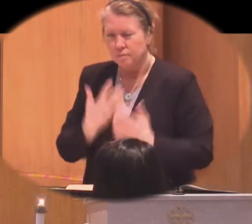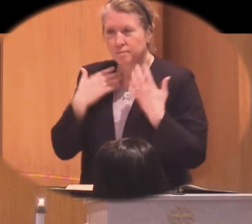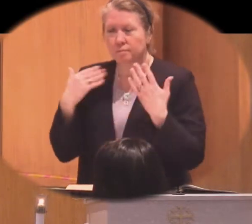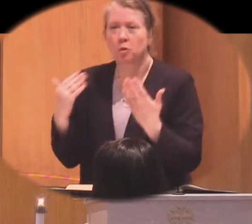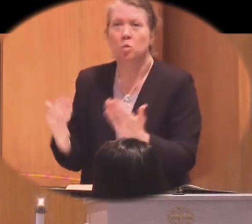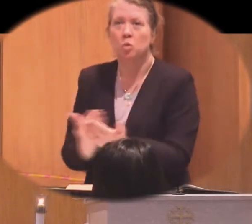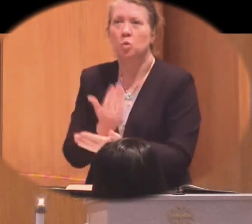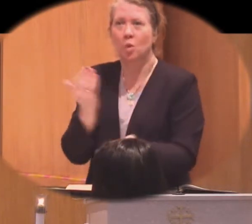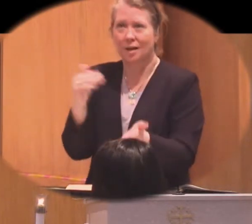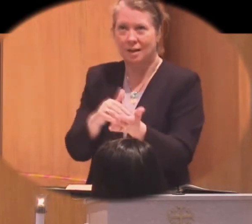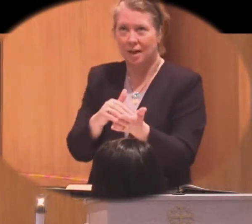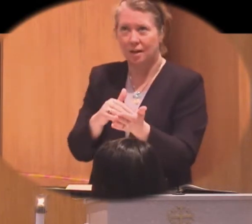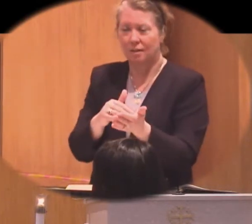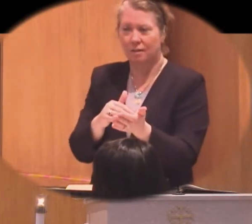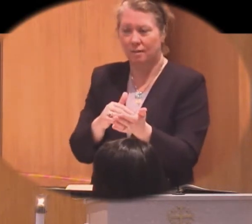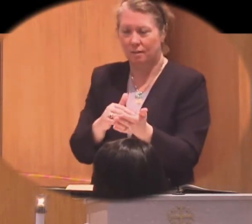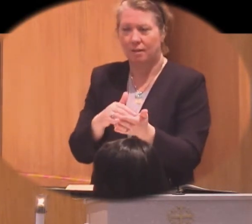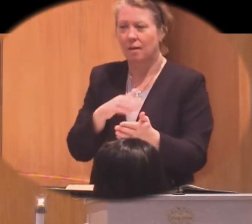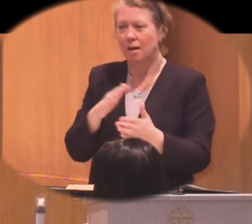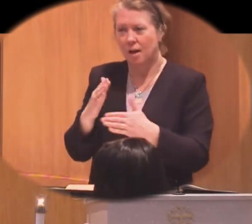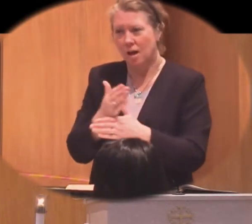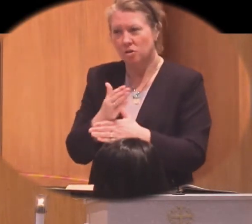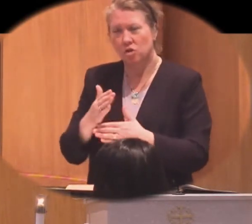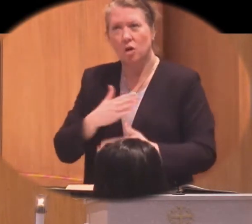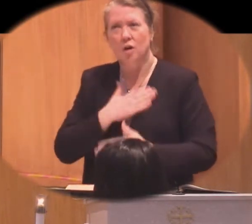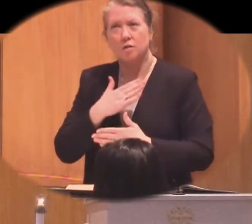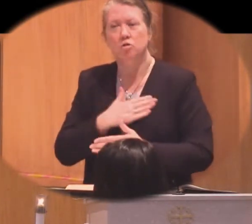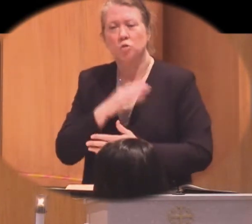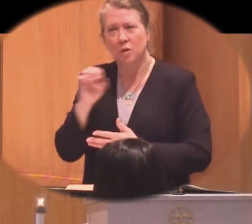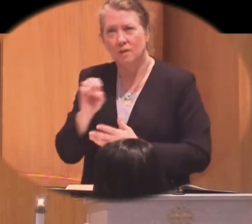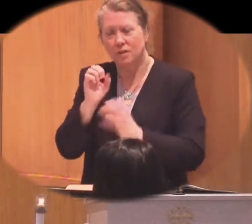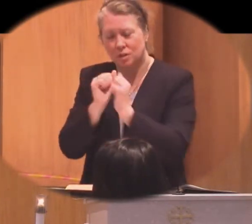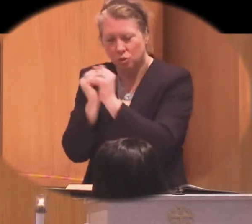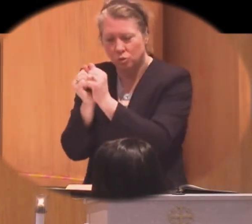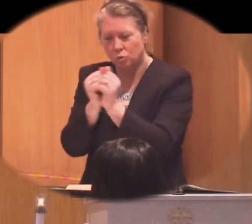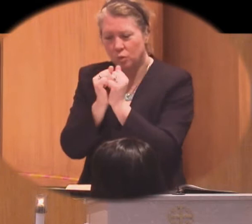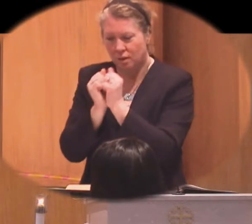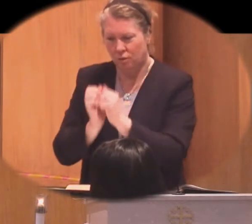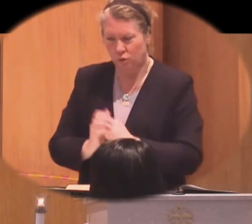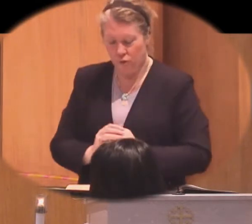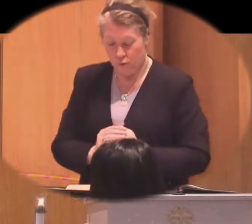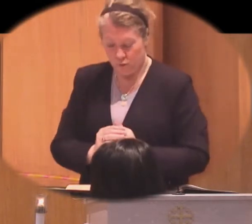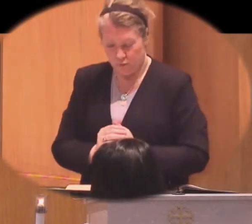together come to share the joys of Easter.